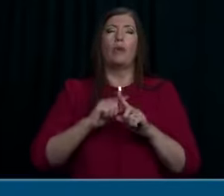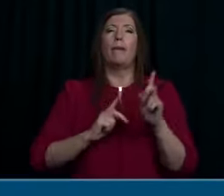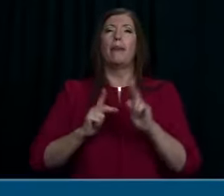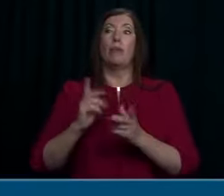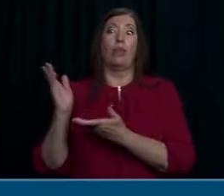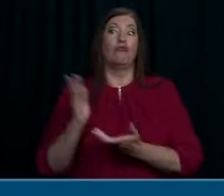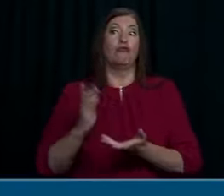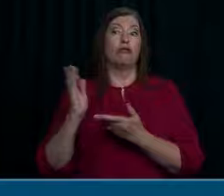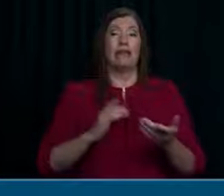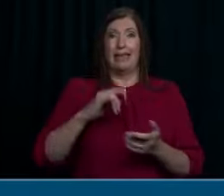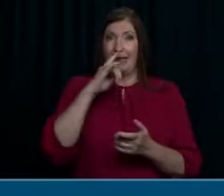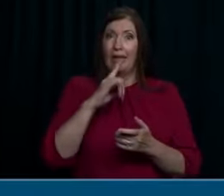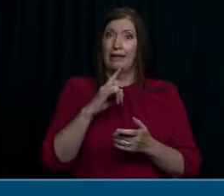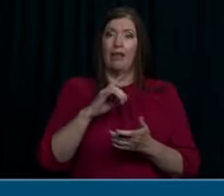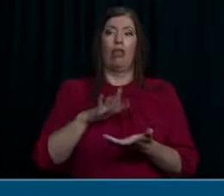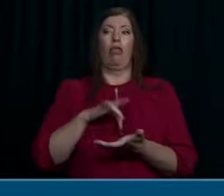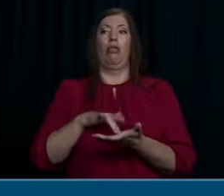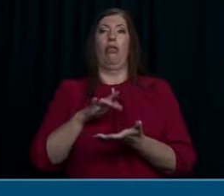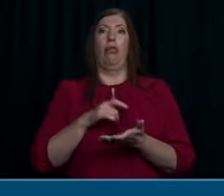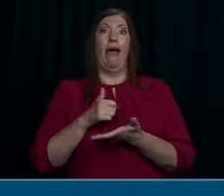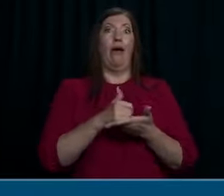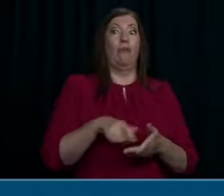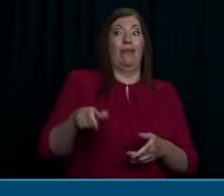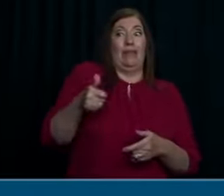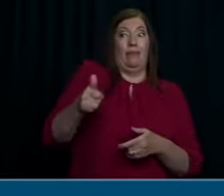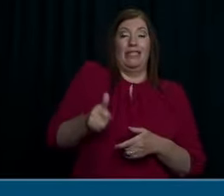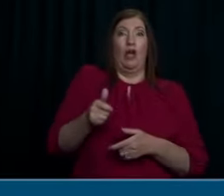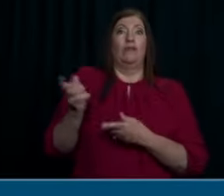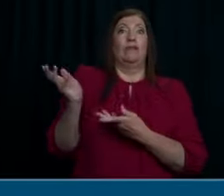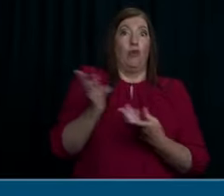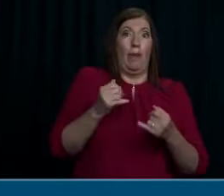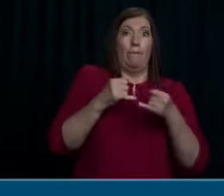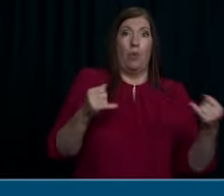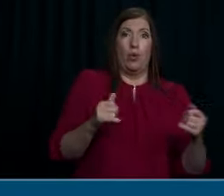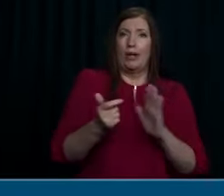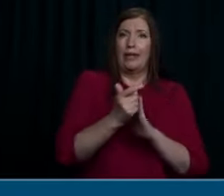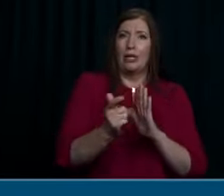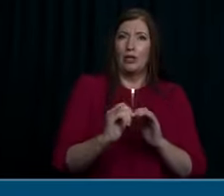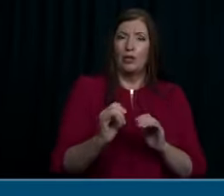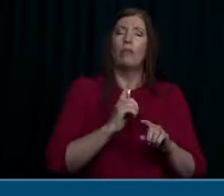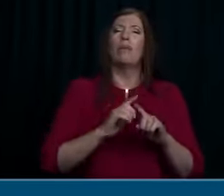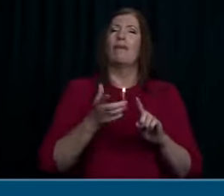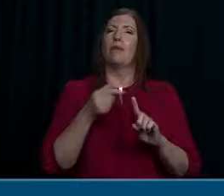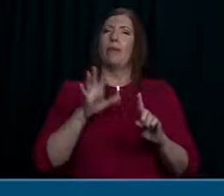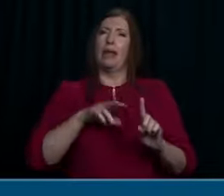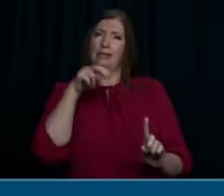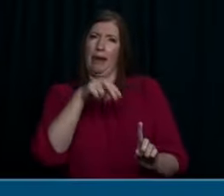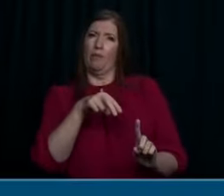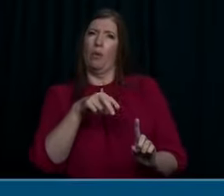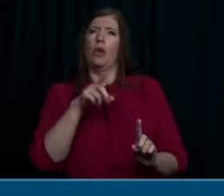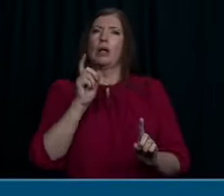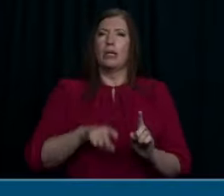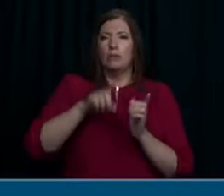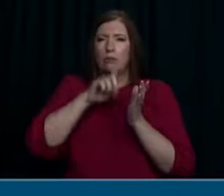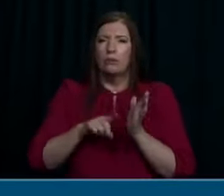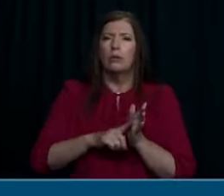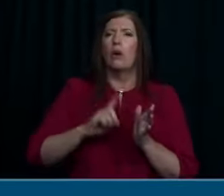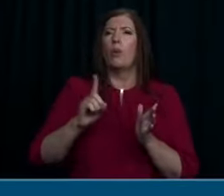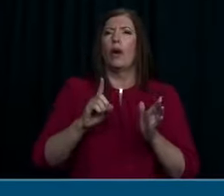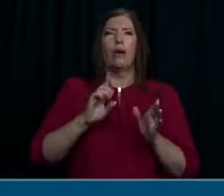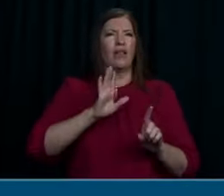across so that they can cross illegally as well. So I would say from that standpoint, I think we need to vet as to where their